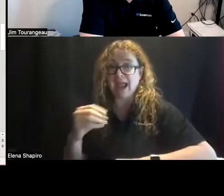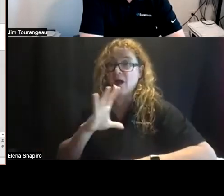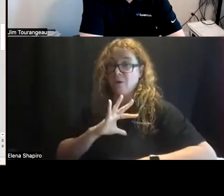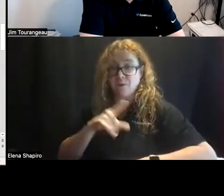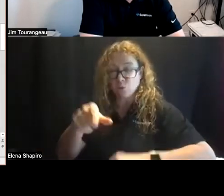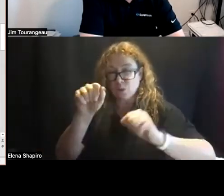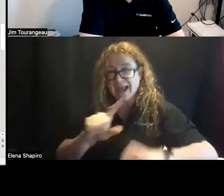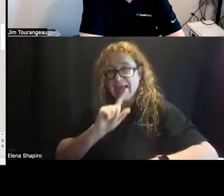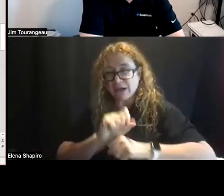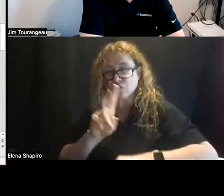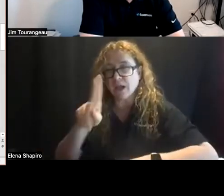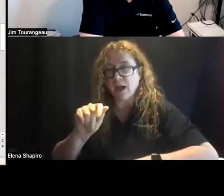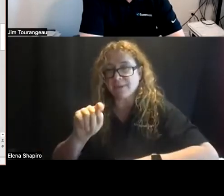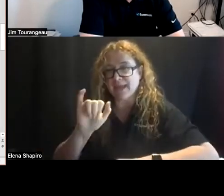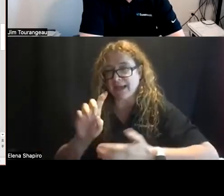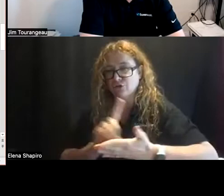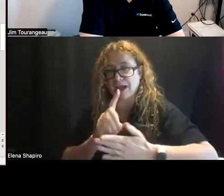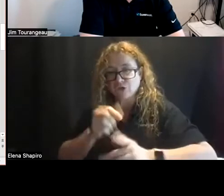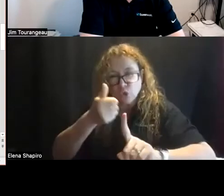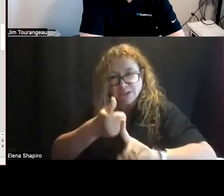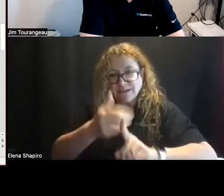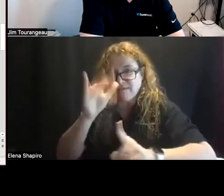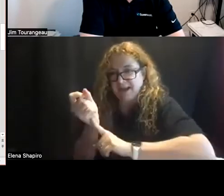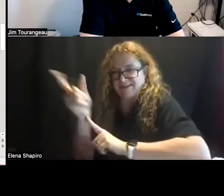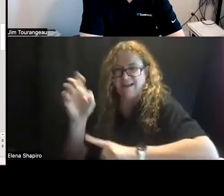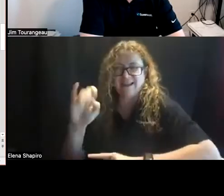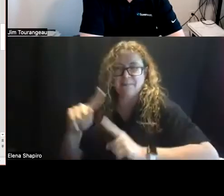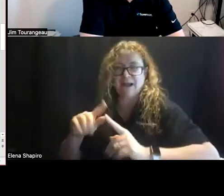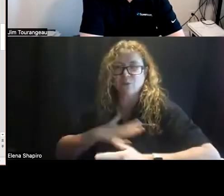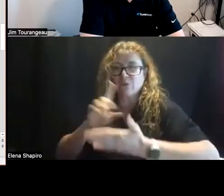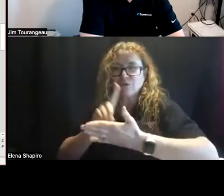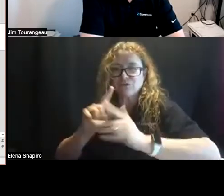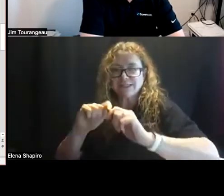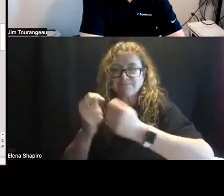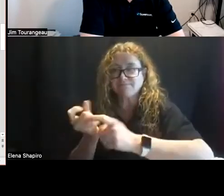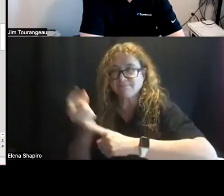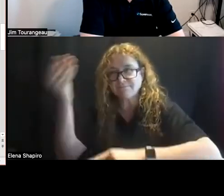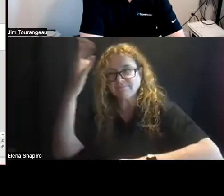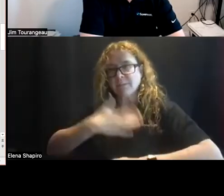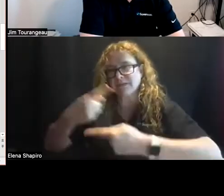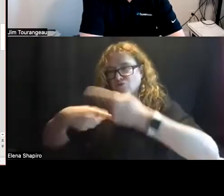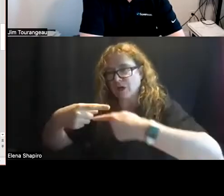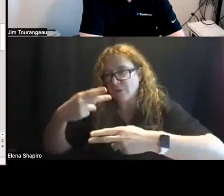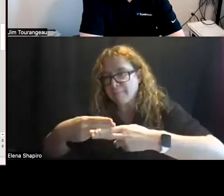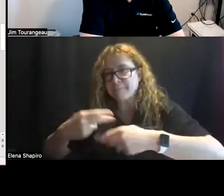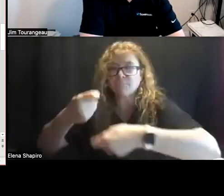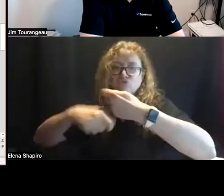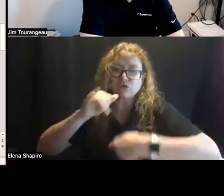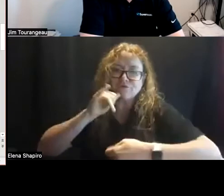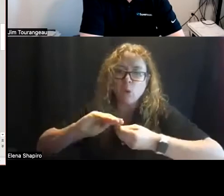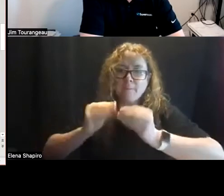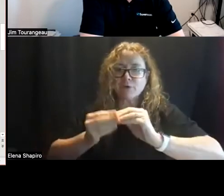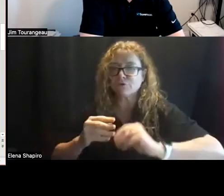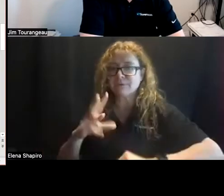touch with regularly by phone, all of those could be saved into your phone. So that directory is something that you can set up by sending an email to our